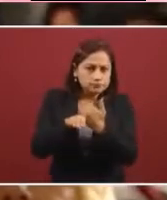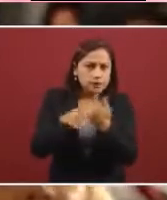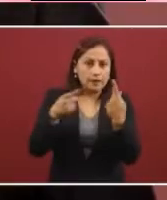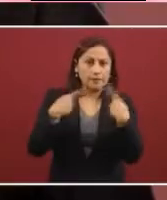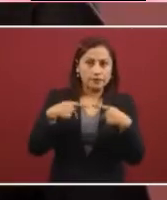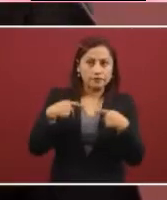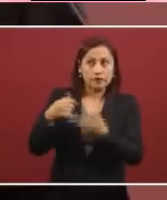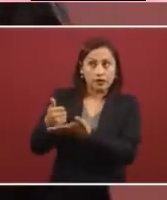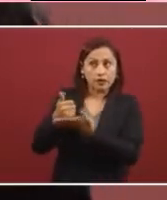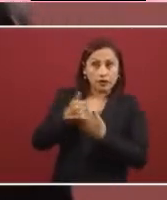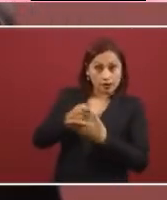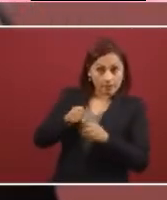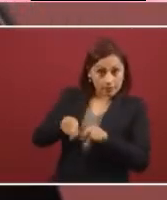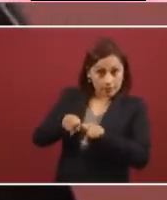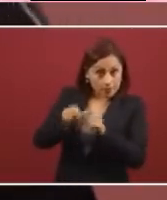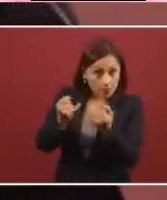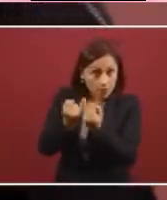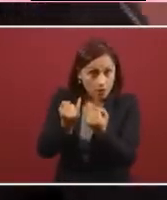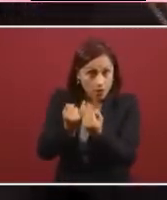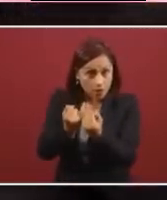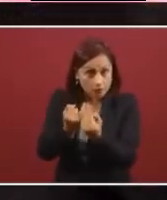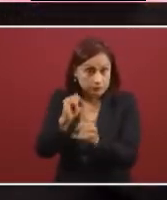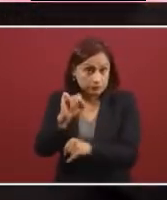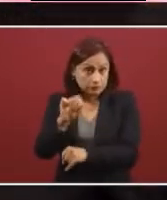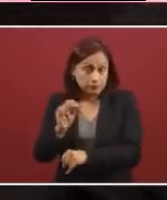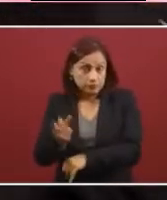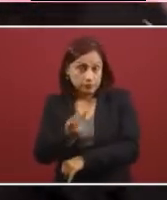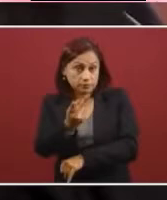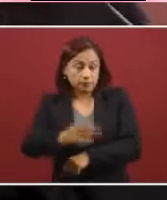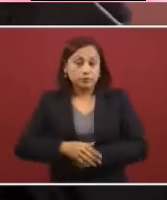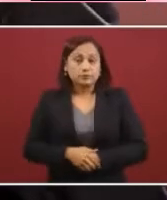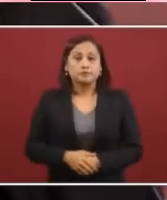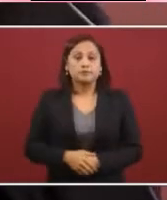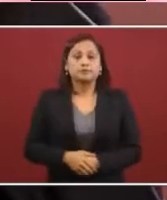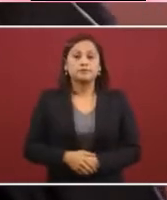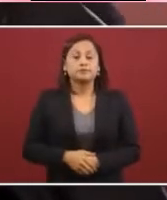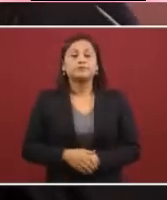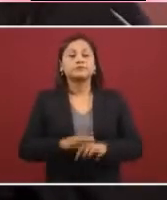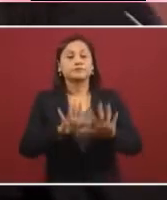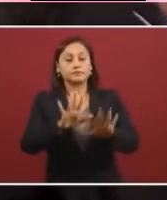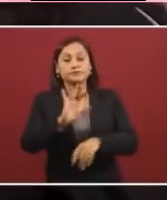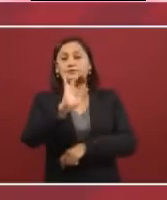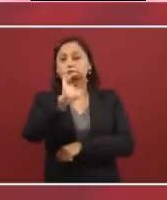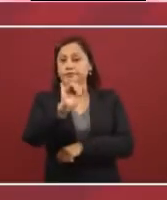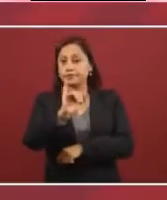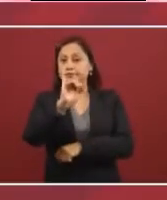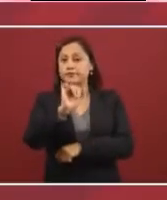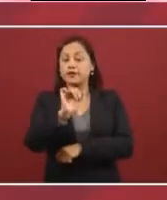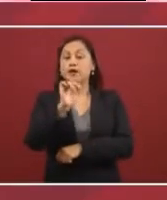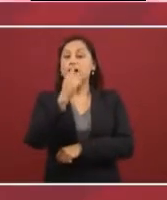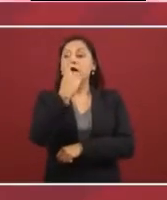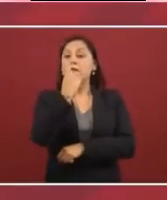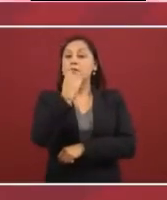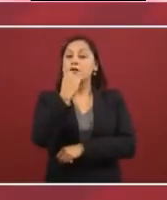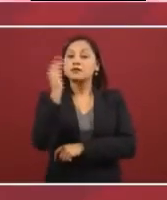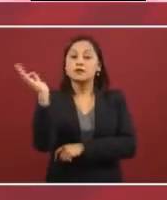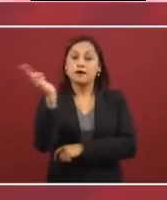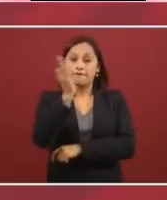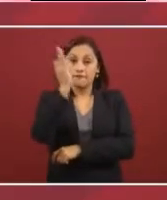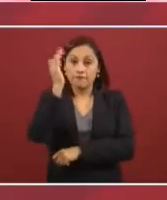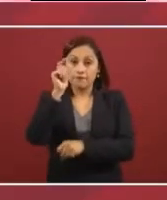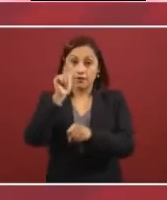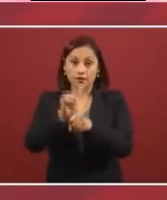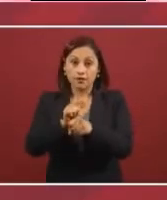And will we have the support? The police for the roads, federal, will